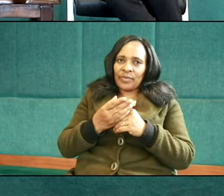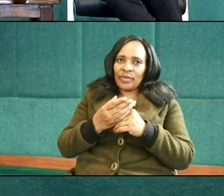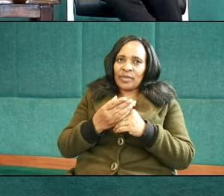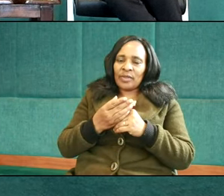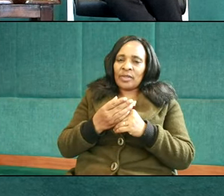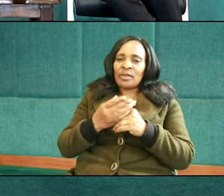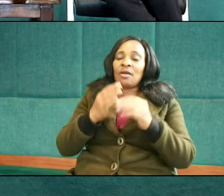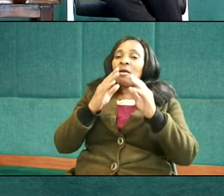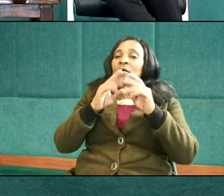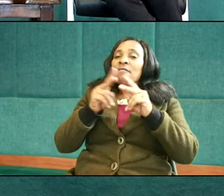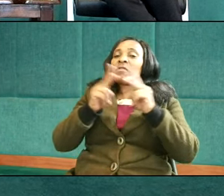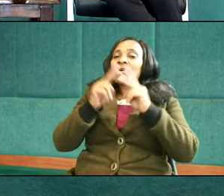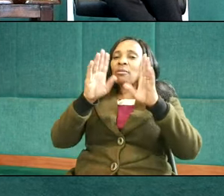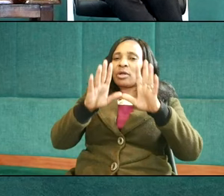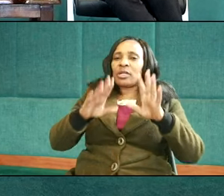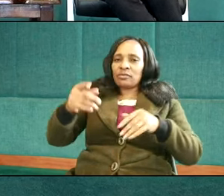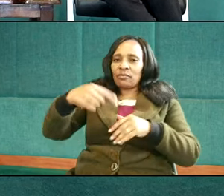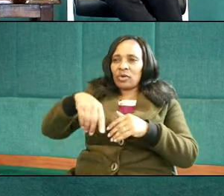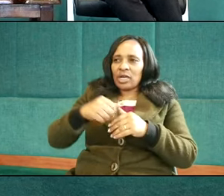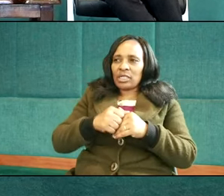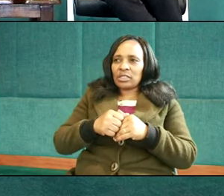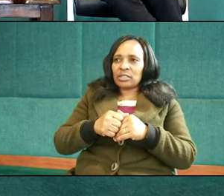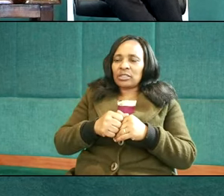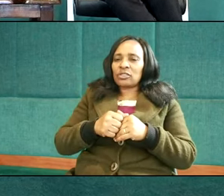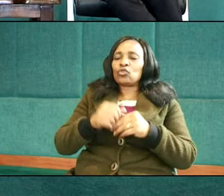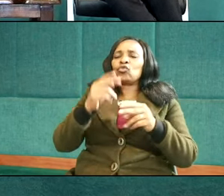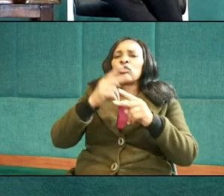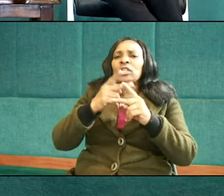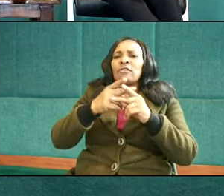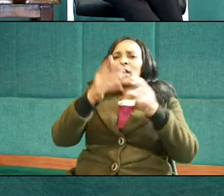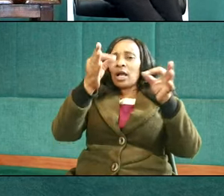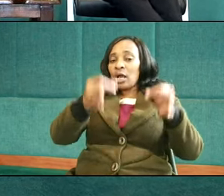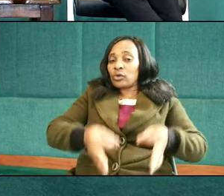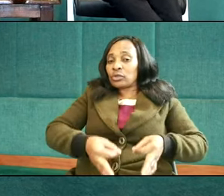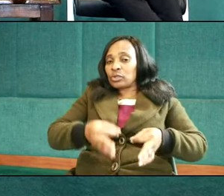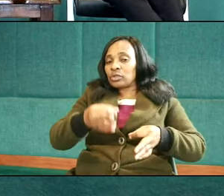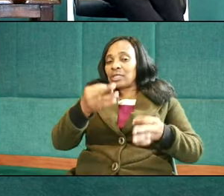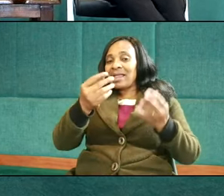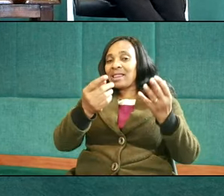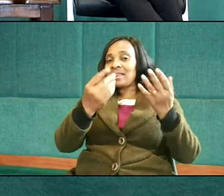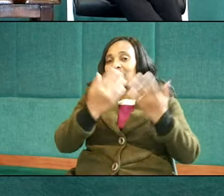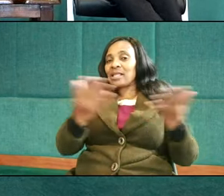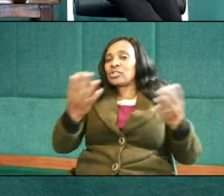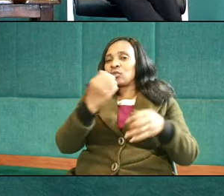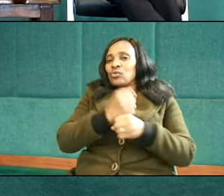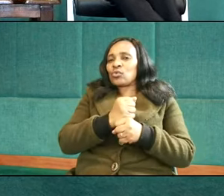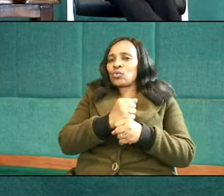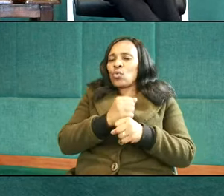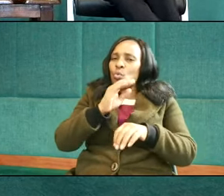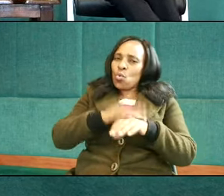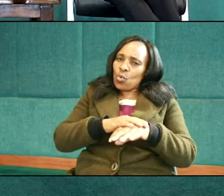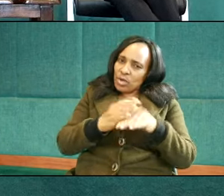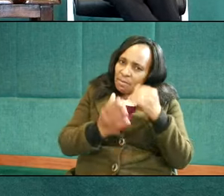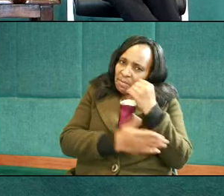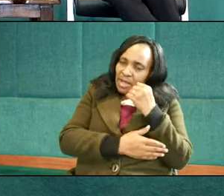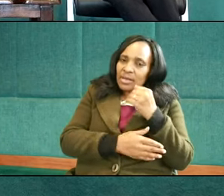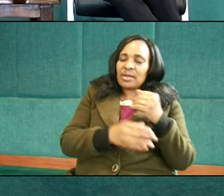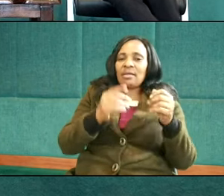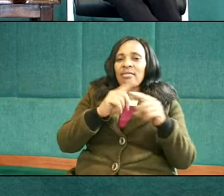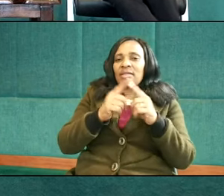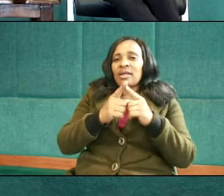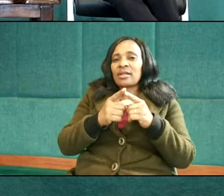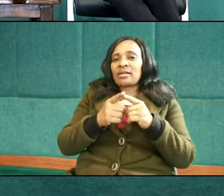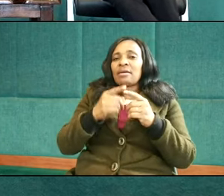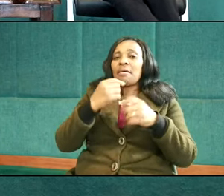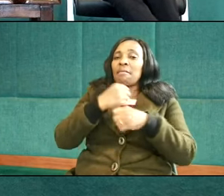It's really important for us to keep account of the things that we do, good and bad, because then